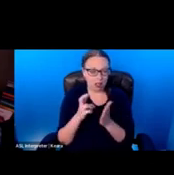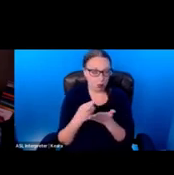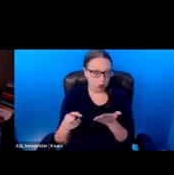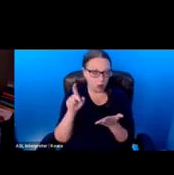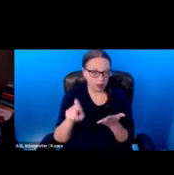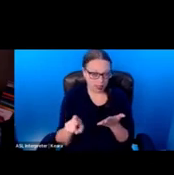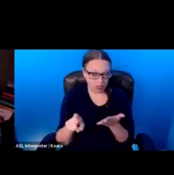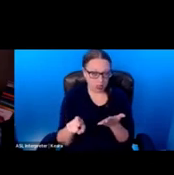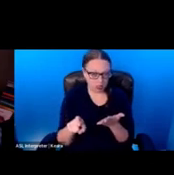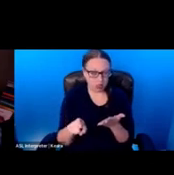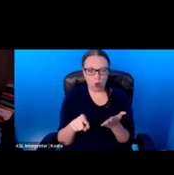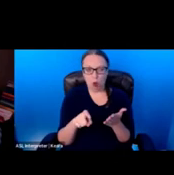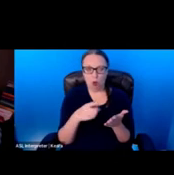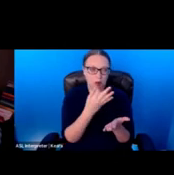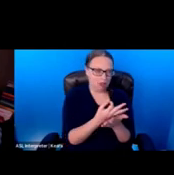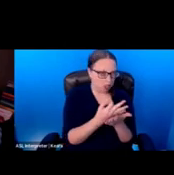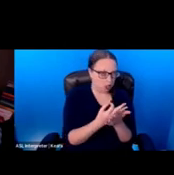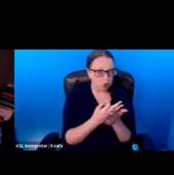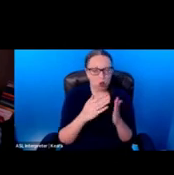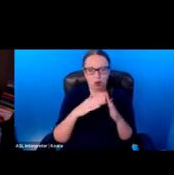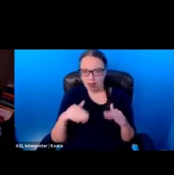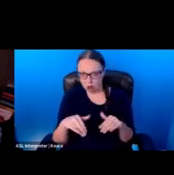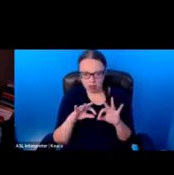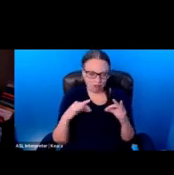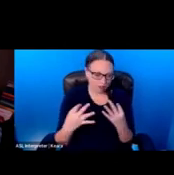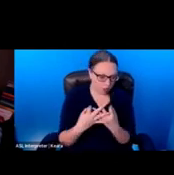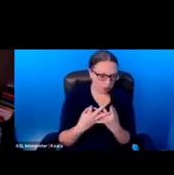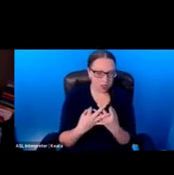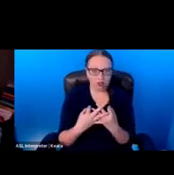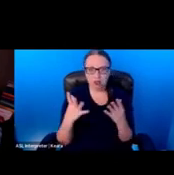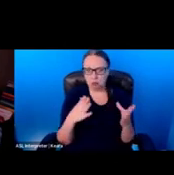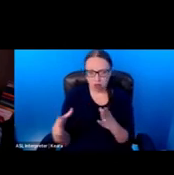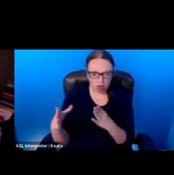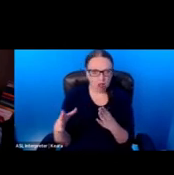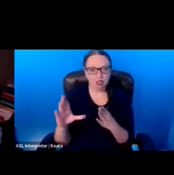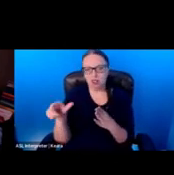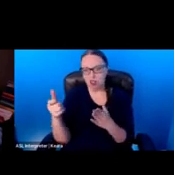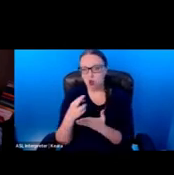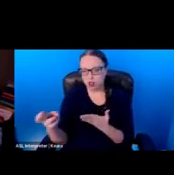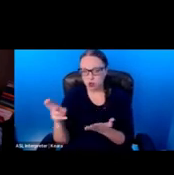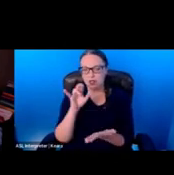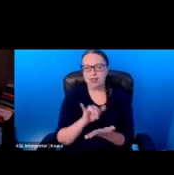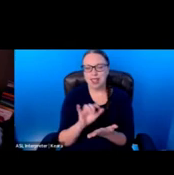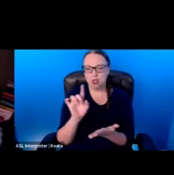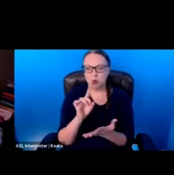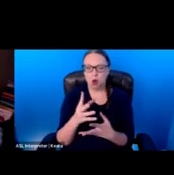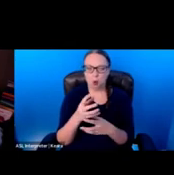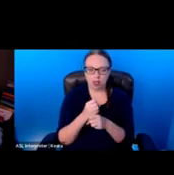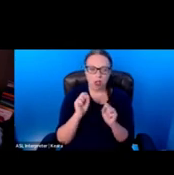financial needs, housing, family, enhanced planning, and other resources. And this is really where we get to do a lot of the person-centered